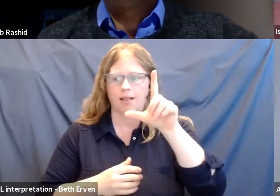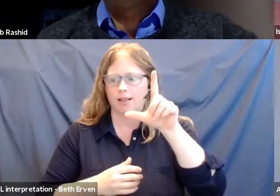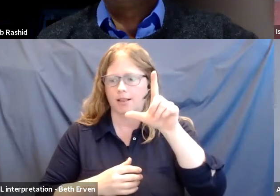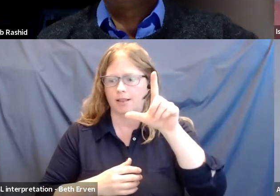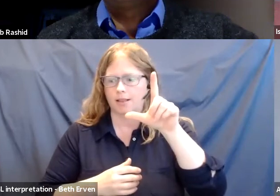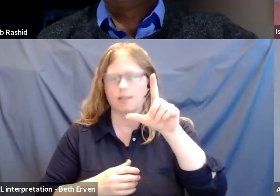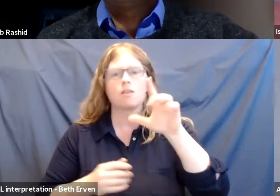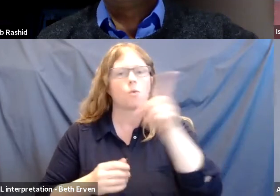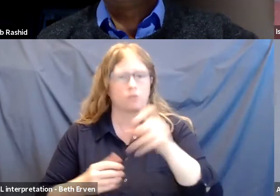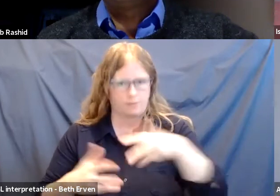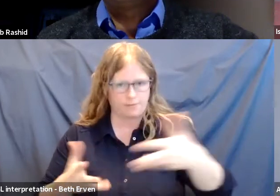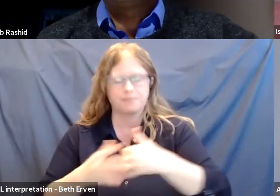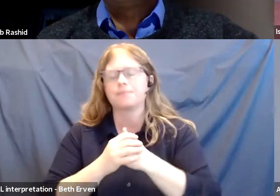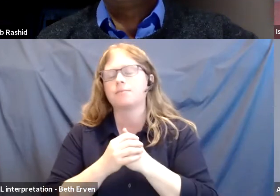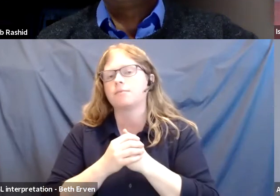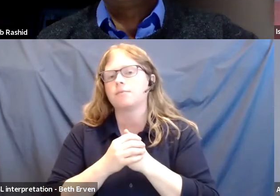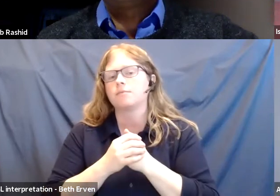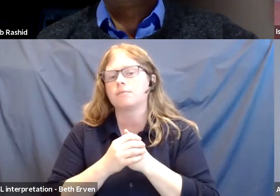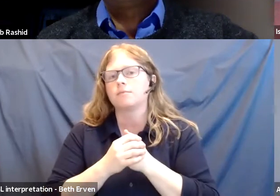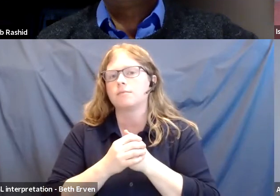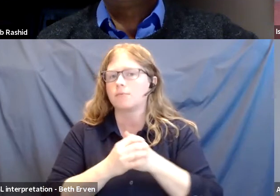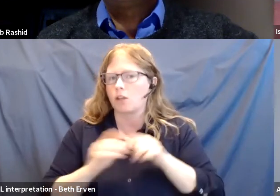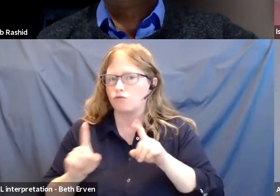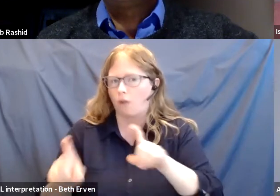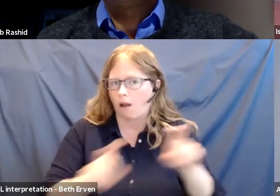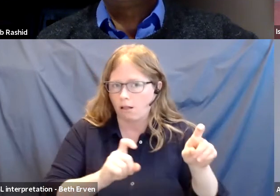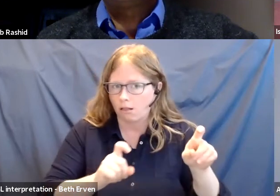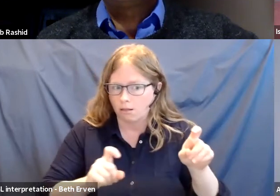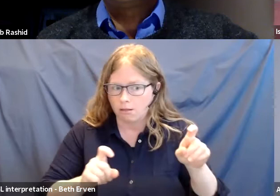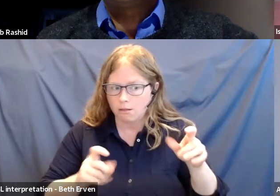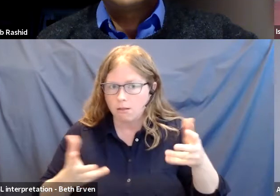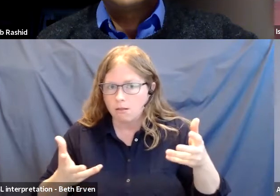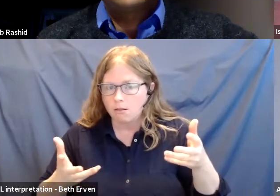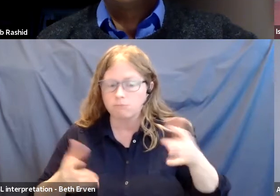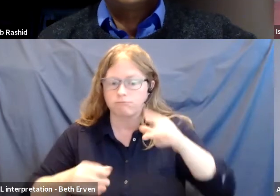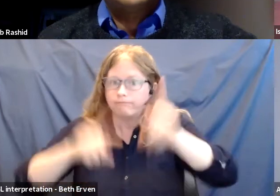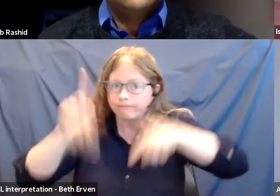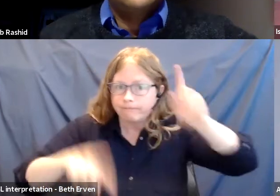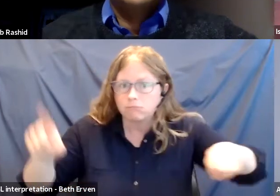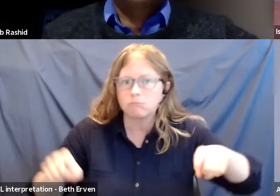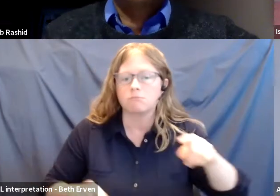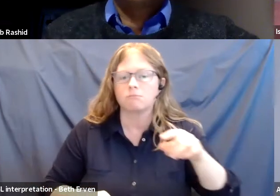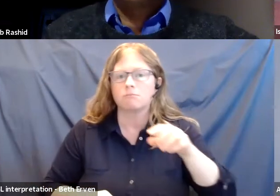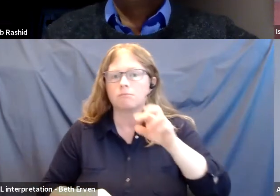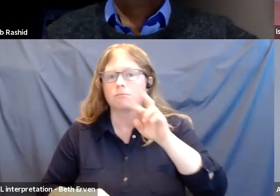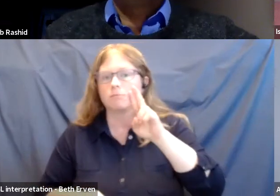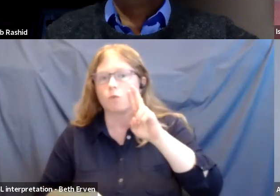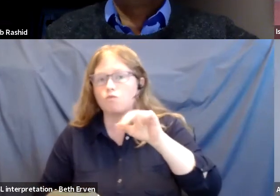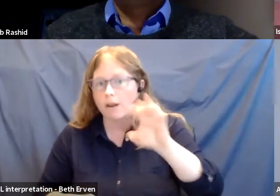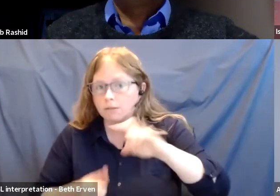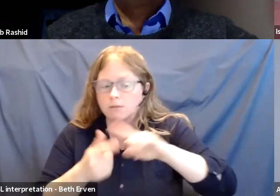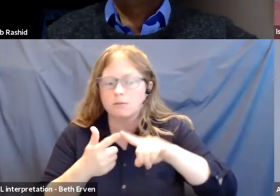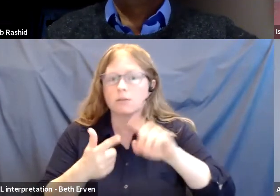was mention about the trial having diverse participants across race, sex, and age. Can you speak to those with